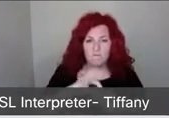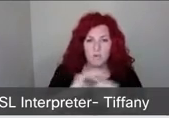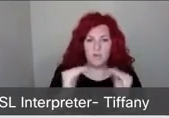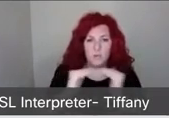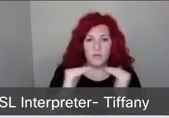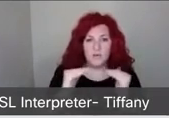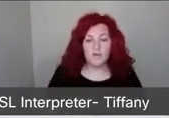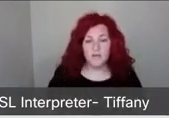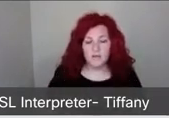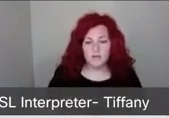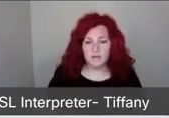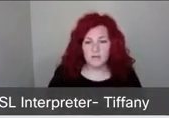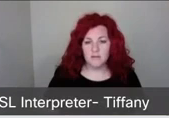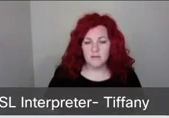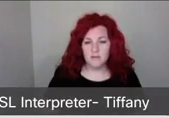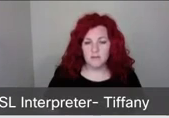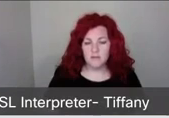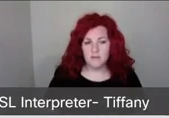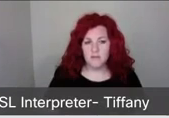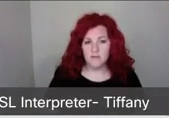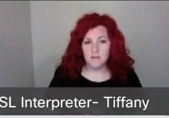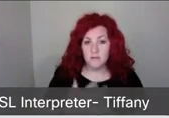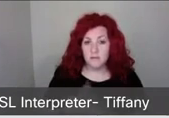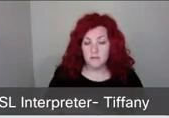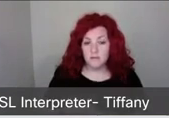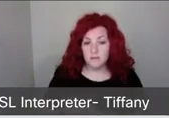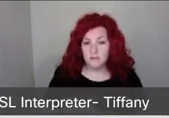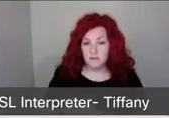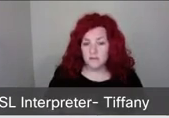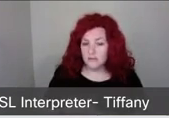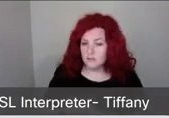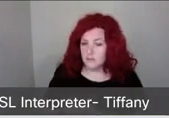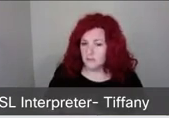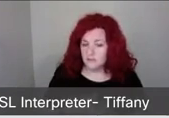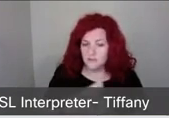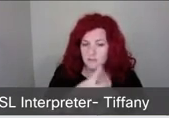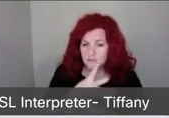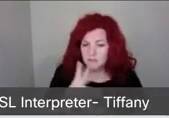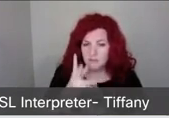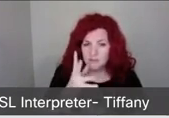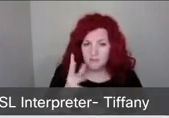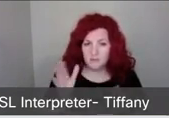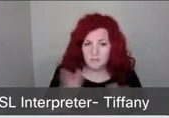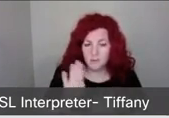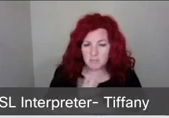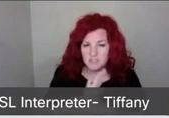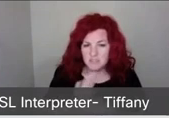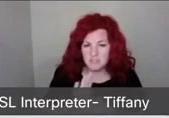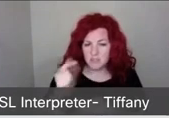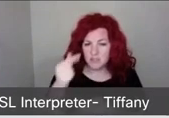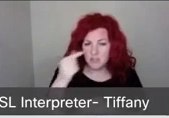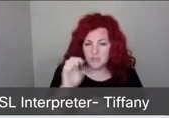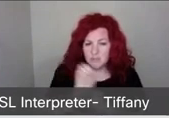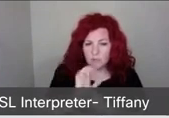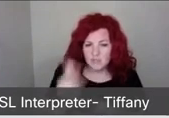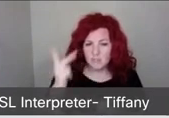I'm confident that the frackers, farmers, cattlemen, loggers, small businessmen, government employees, the political class,